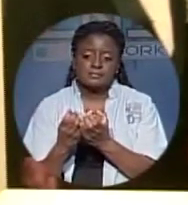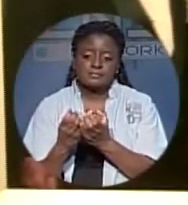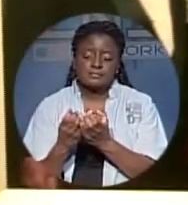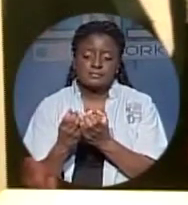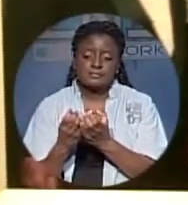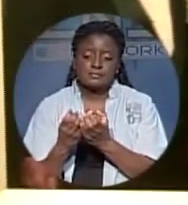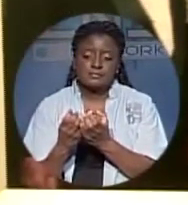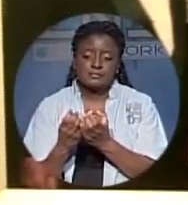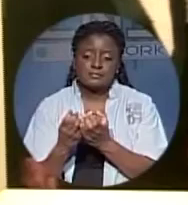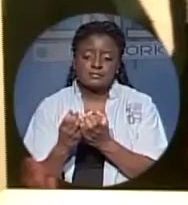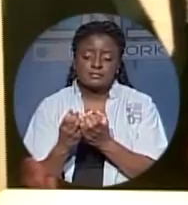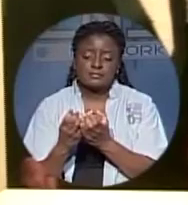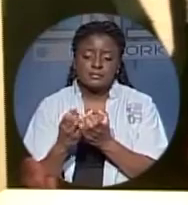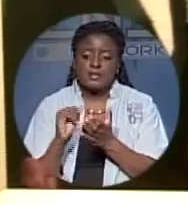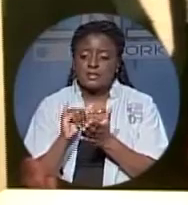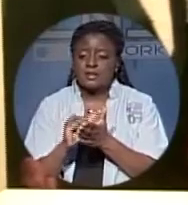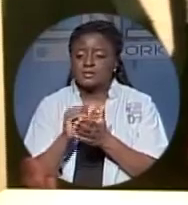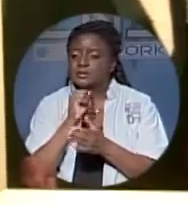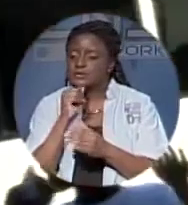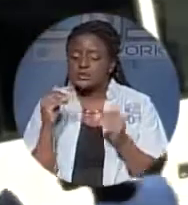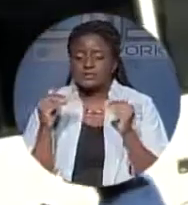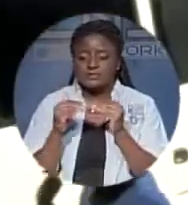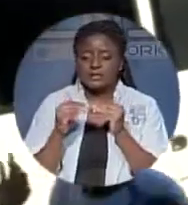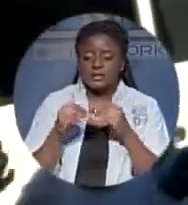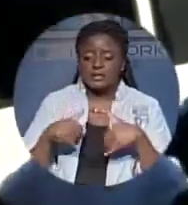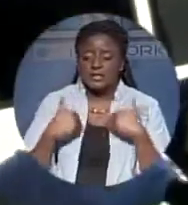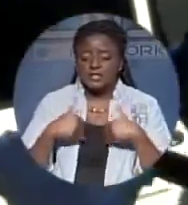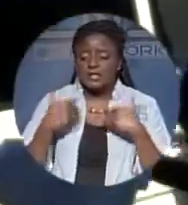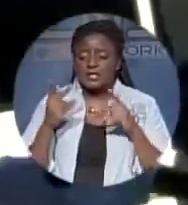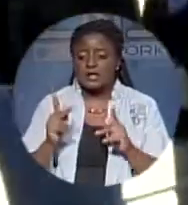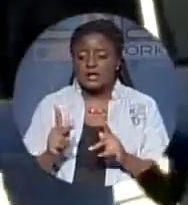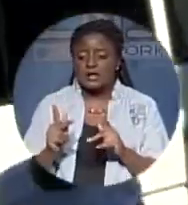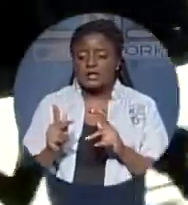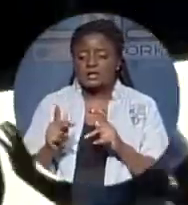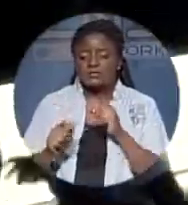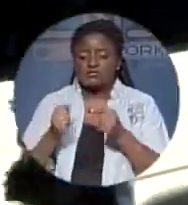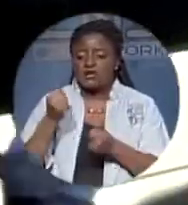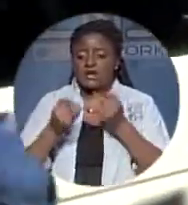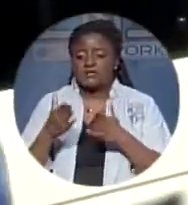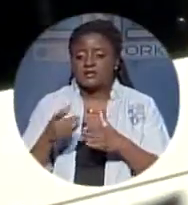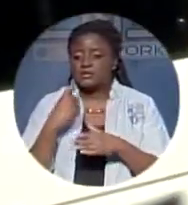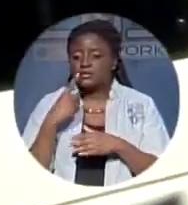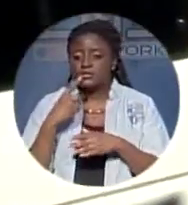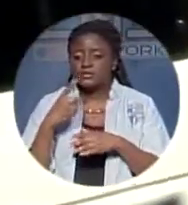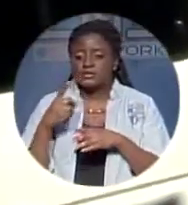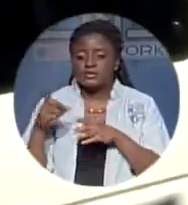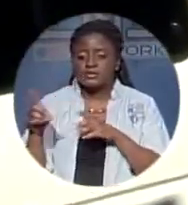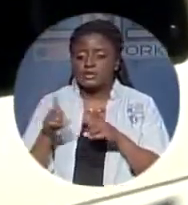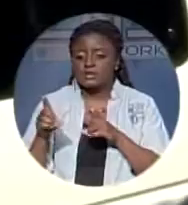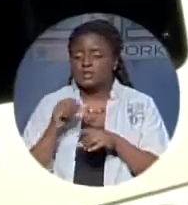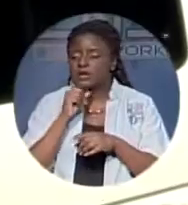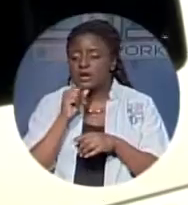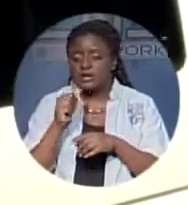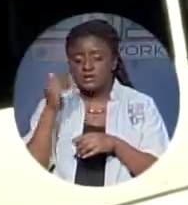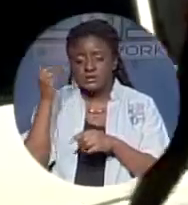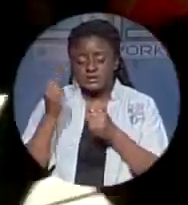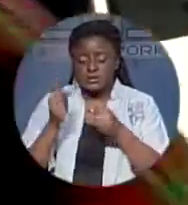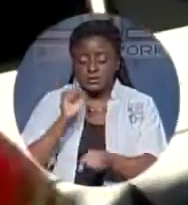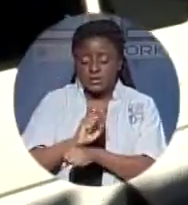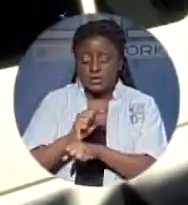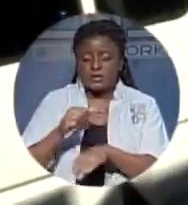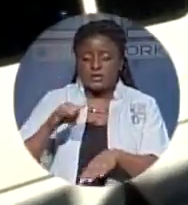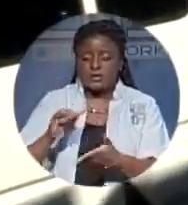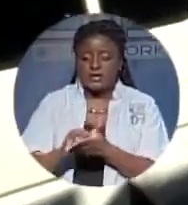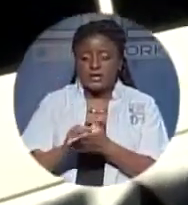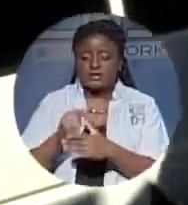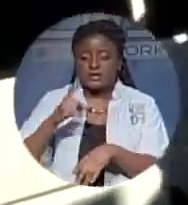so that was in fear. And the younger drivers who did not serve in that era say that Sir Clifford's rich legacy leaves big shoes